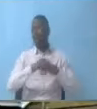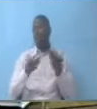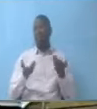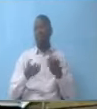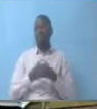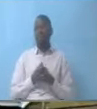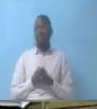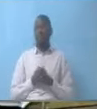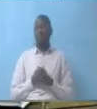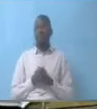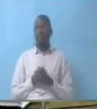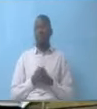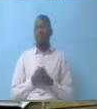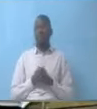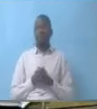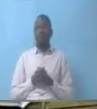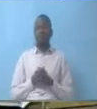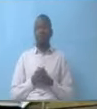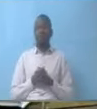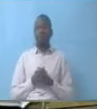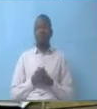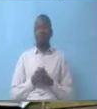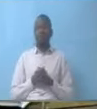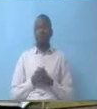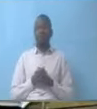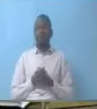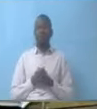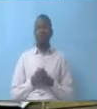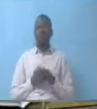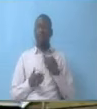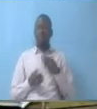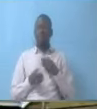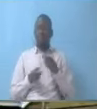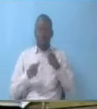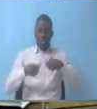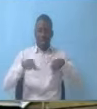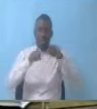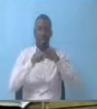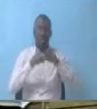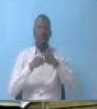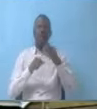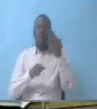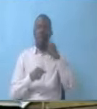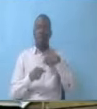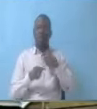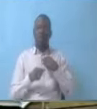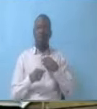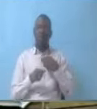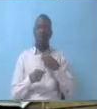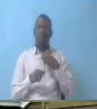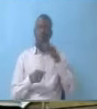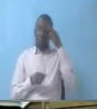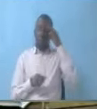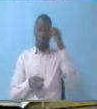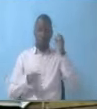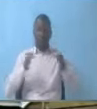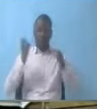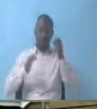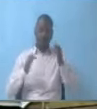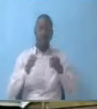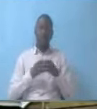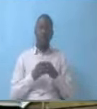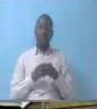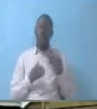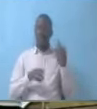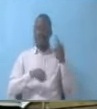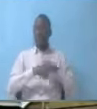was a department in the Attorney General's chambers when I was Attorney General and Minister of Justice. That's right. And I had the good fortune